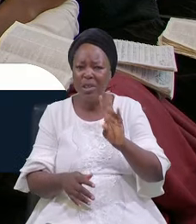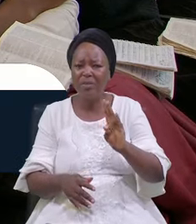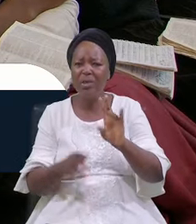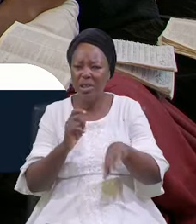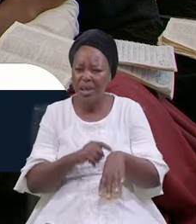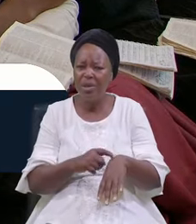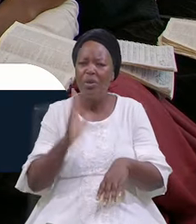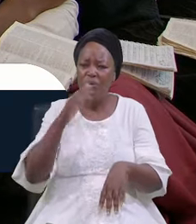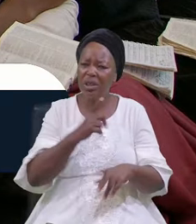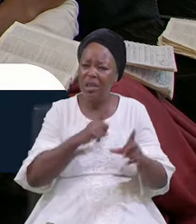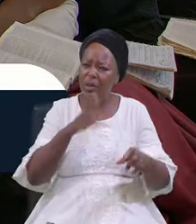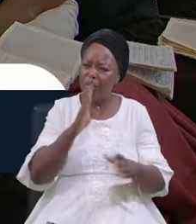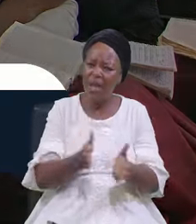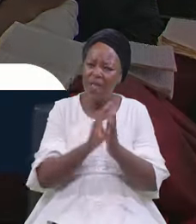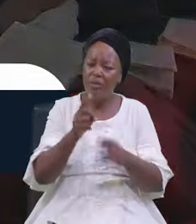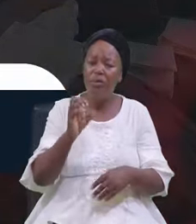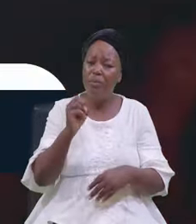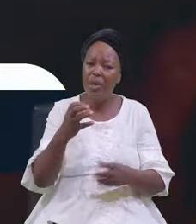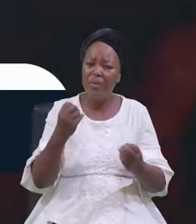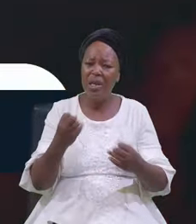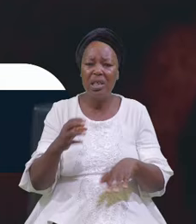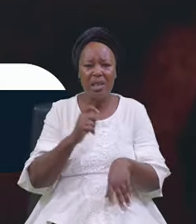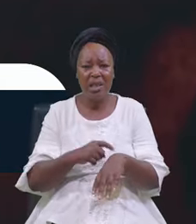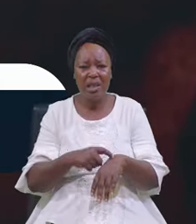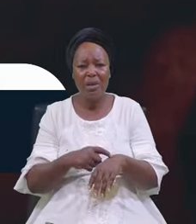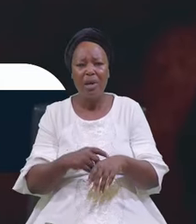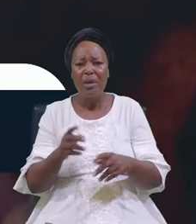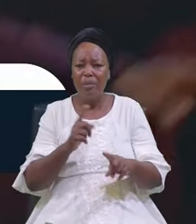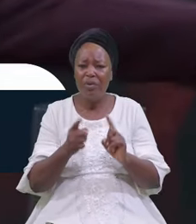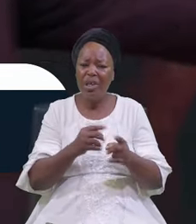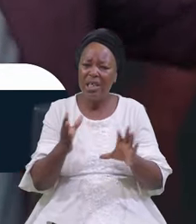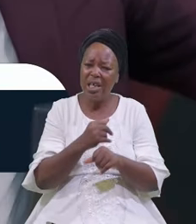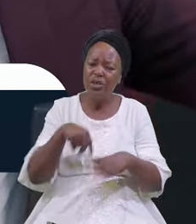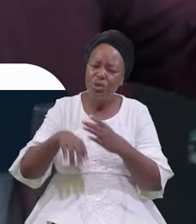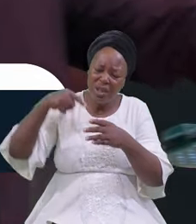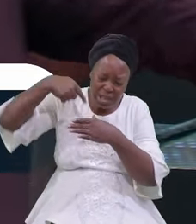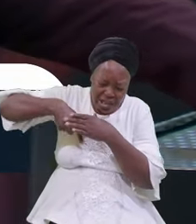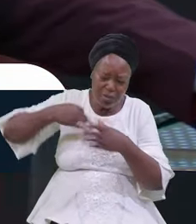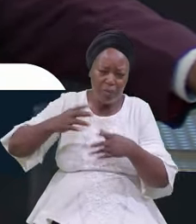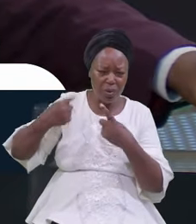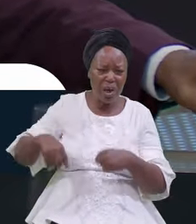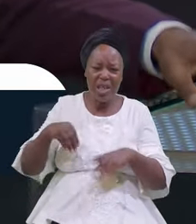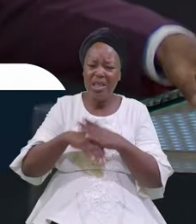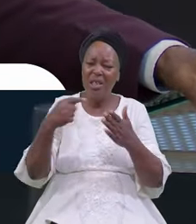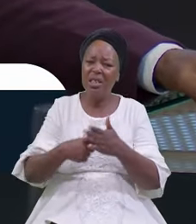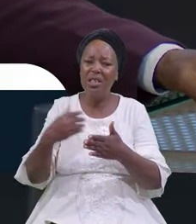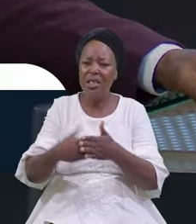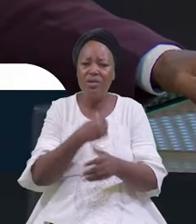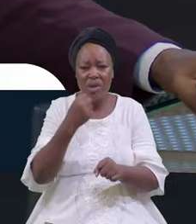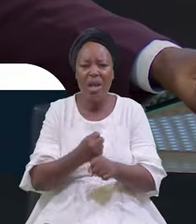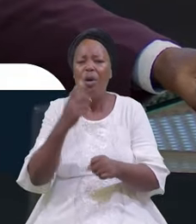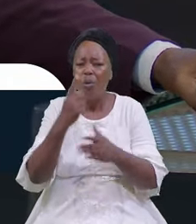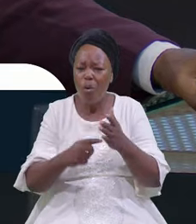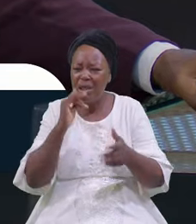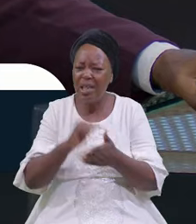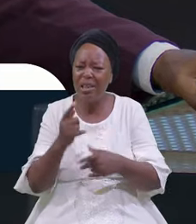Lord be asking you so many times, wanting to really get the depth of your heart? In this new year, what are you running after? What